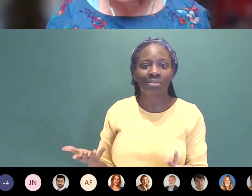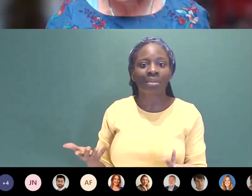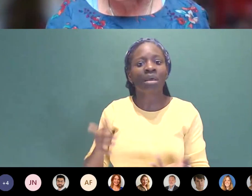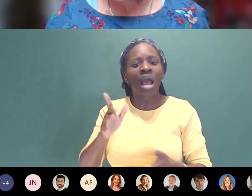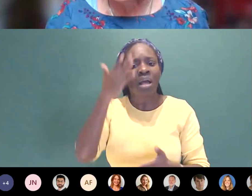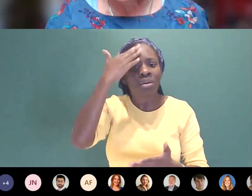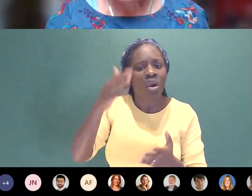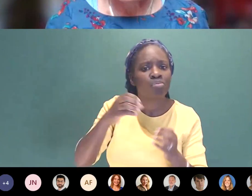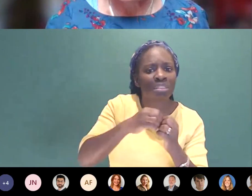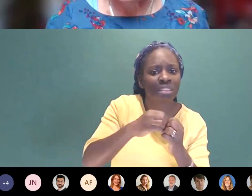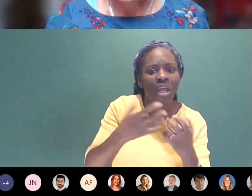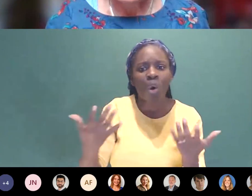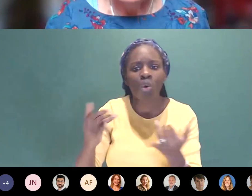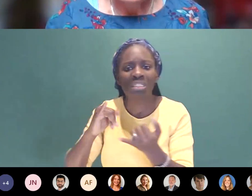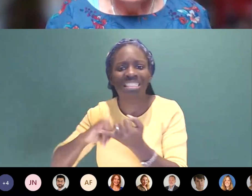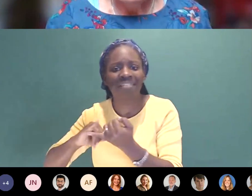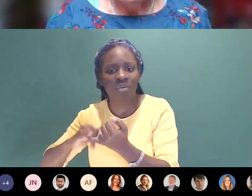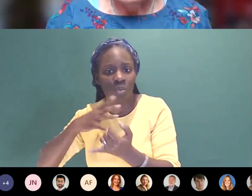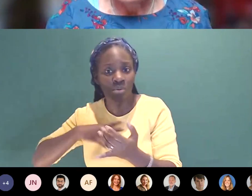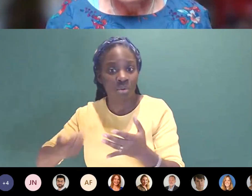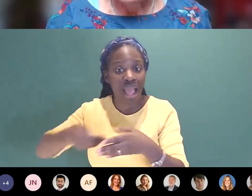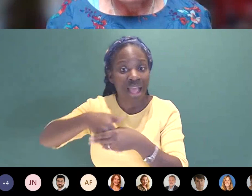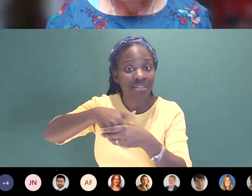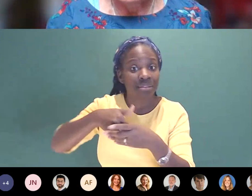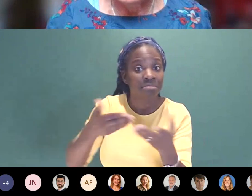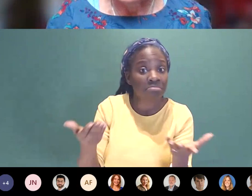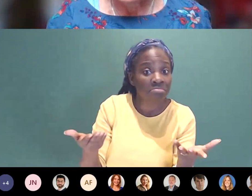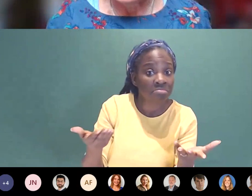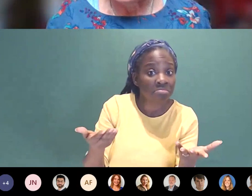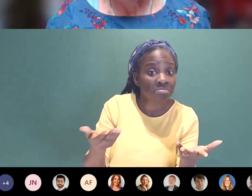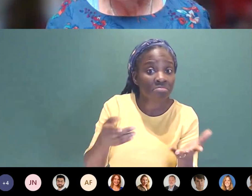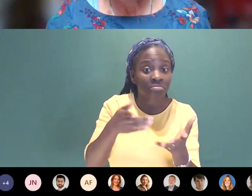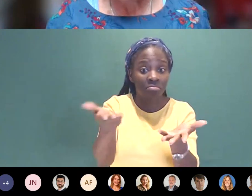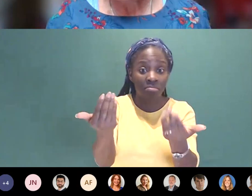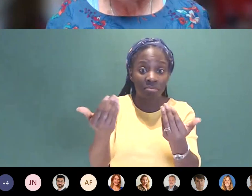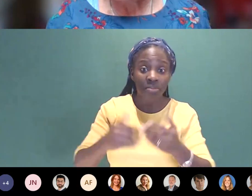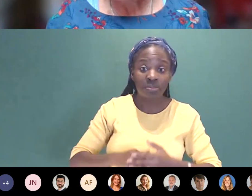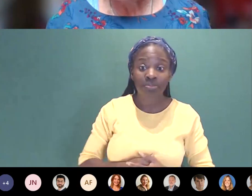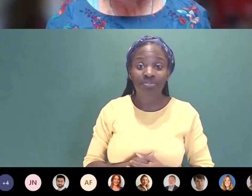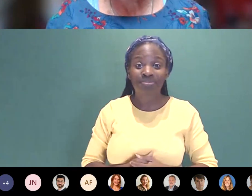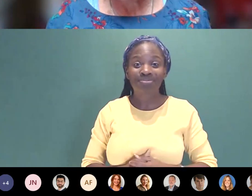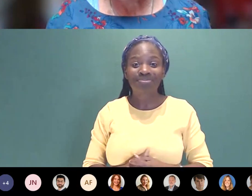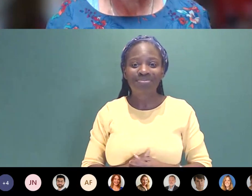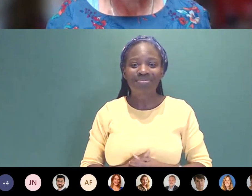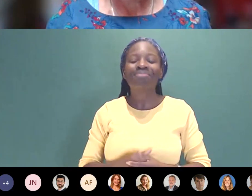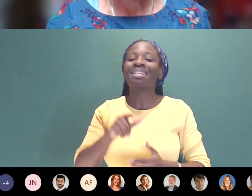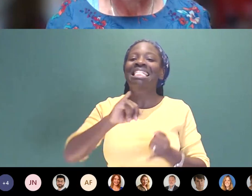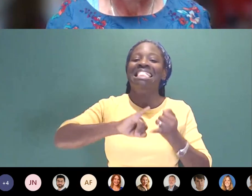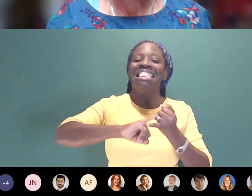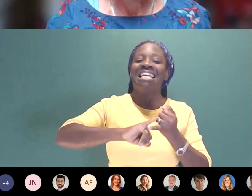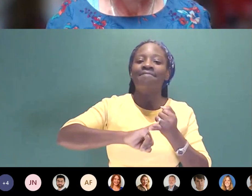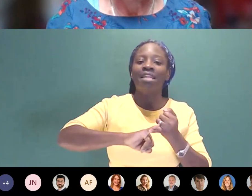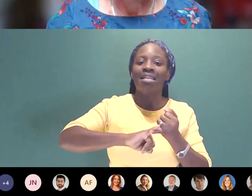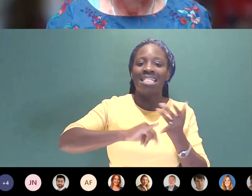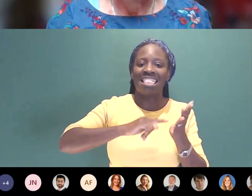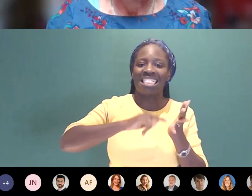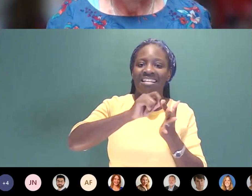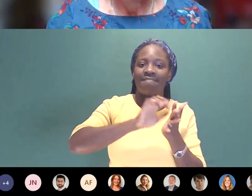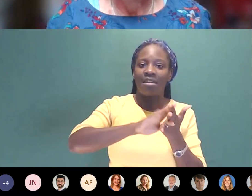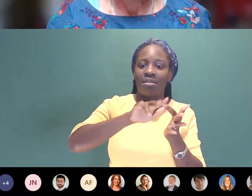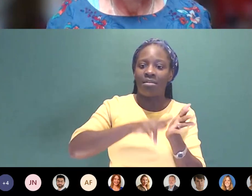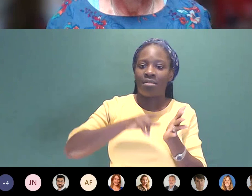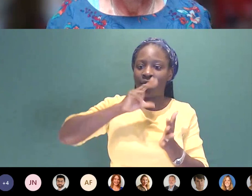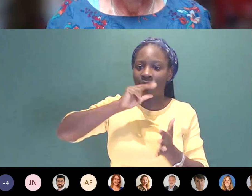add to that, because they're also involved in Inclusion Works. I'll just share in the chat box there